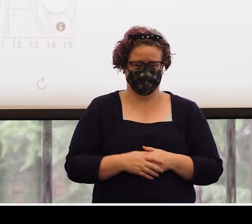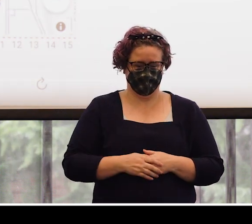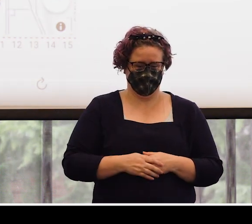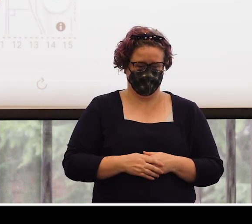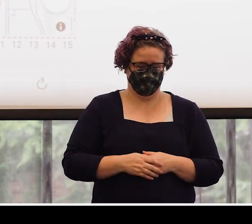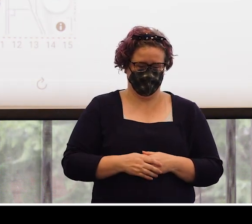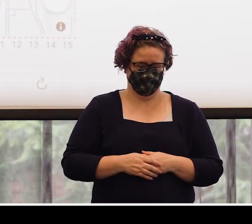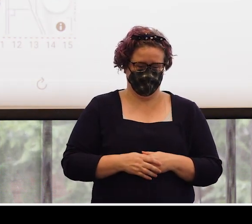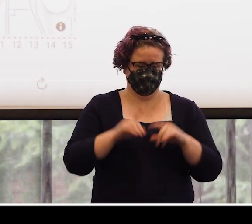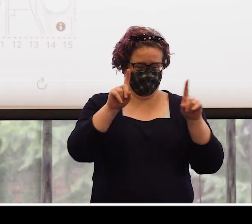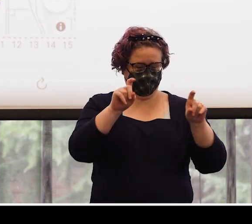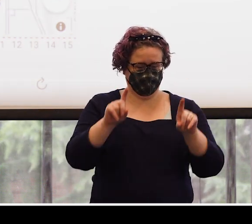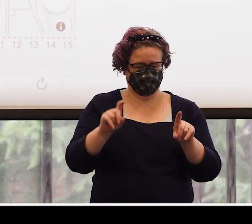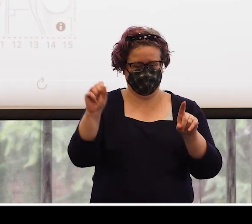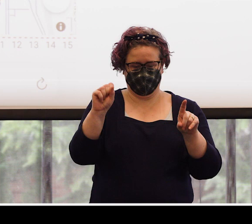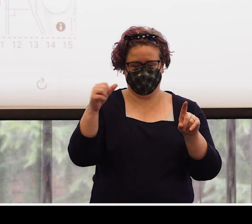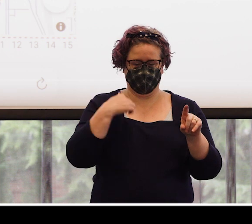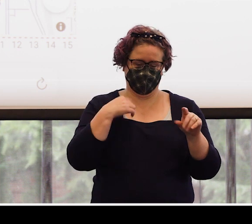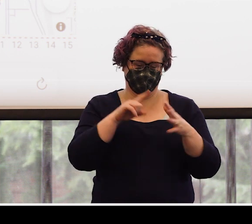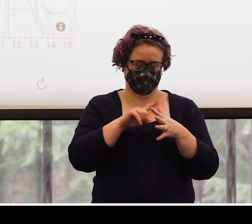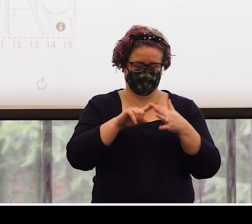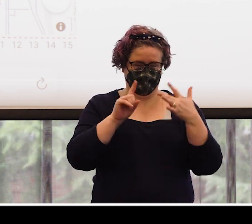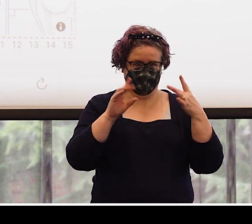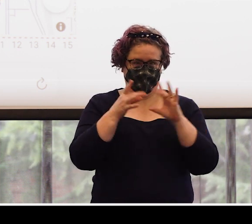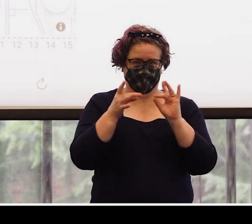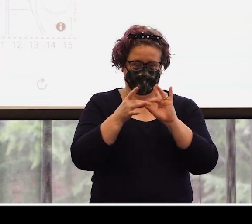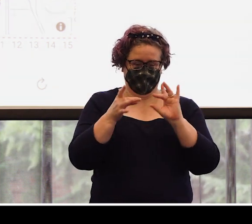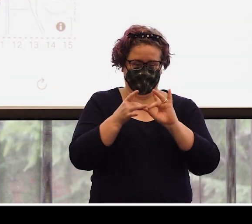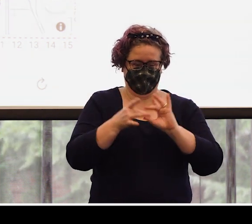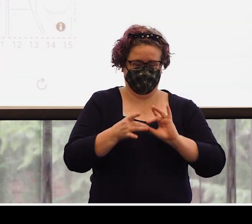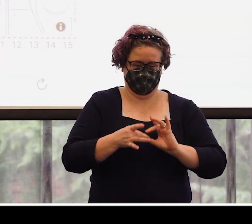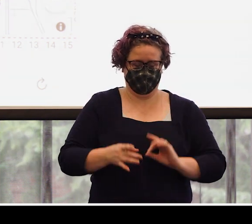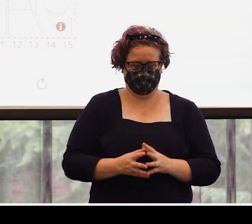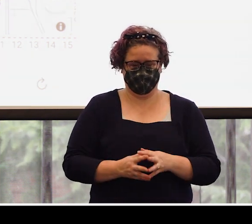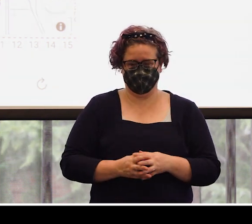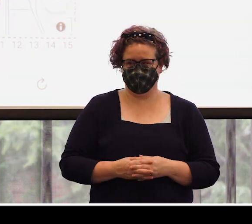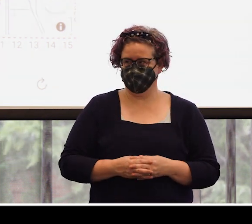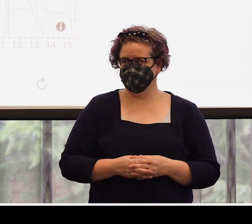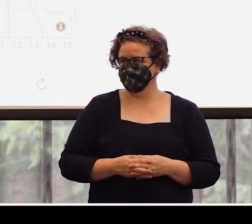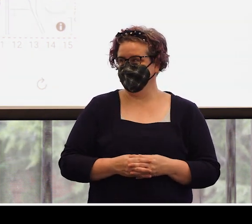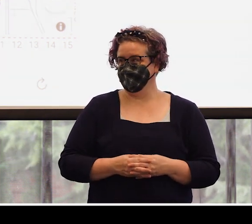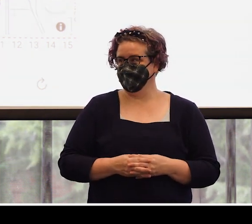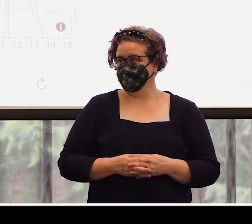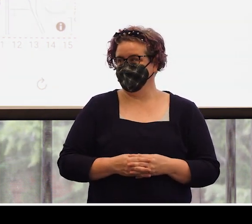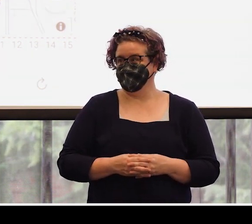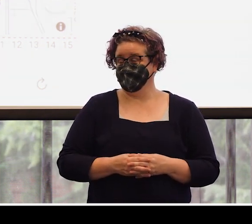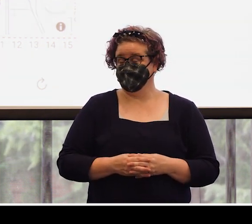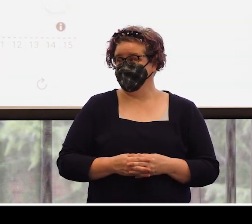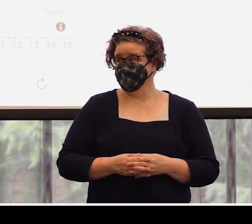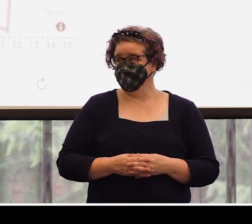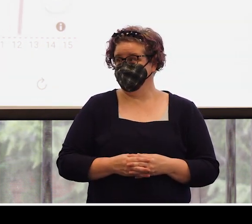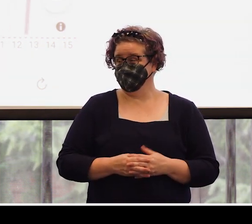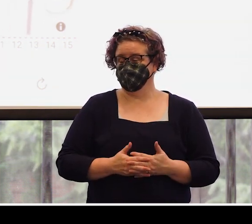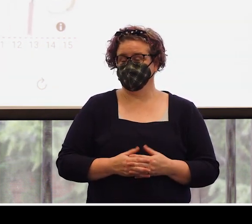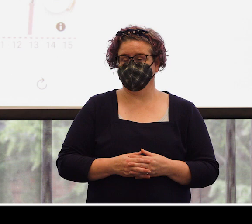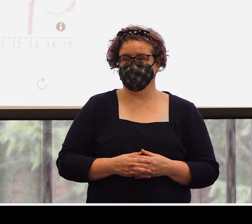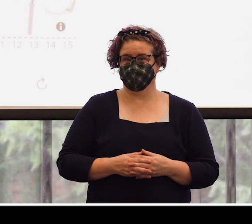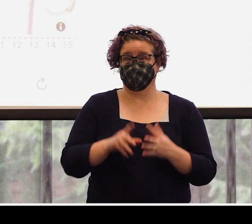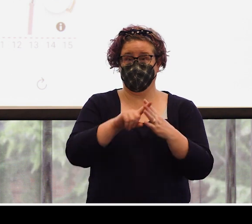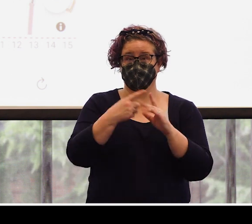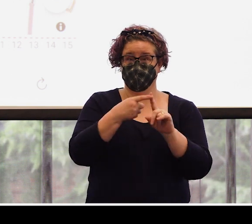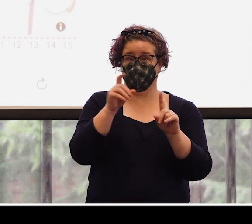tasks, Seattle, main menu, see, tap, image, search, trip, menu, powered, walk slash, custom pro, edit trip, take a tour, map legend, start route, zoom in, start route from your location, start route from your